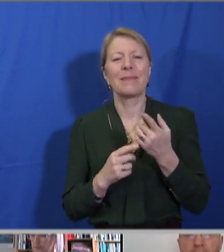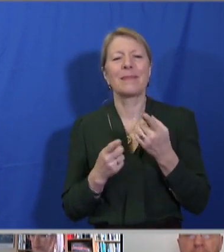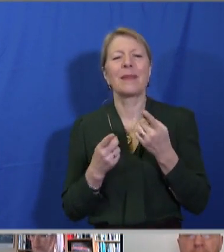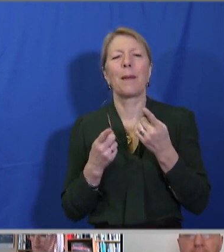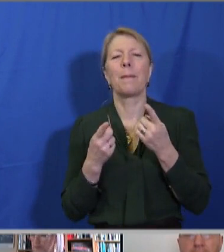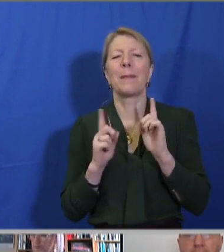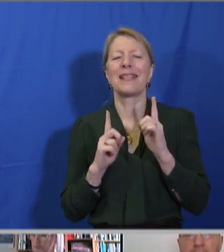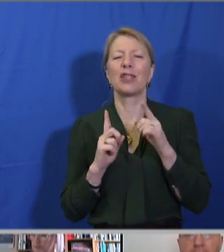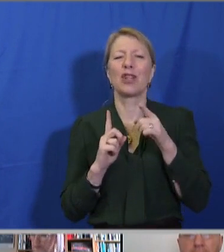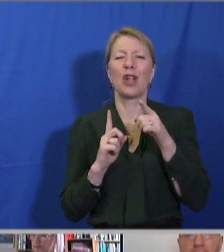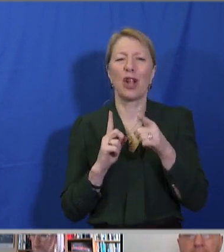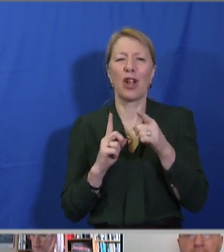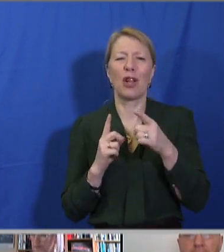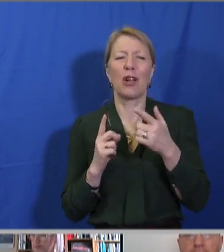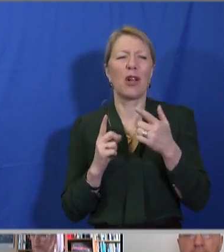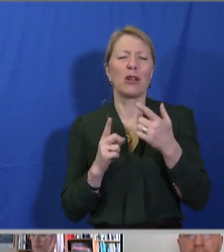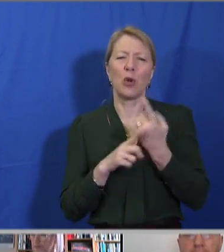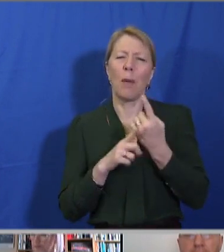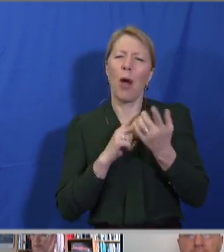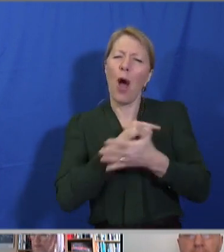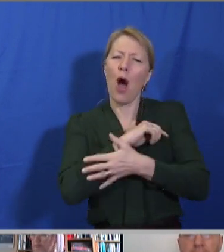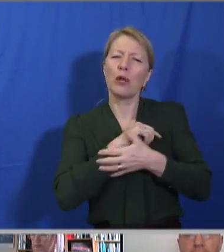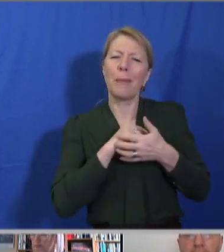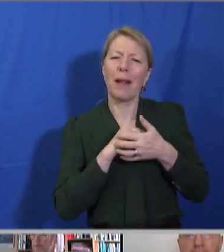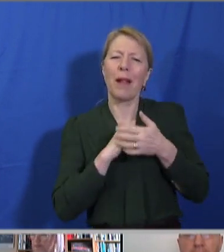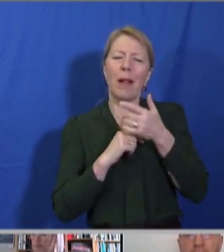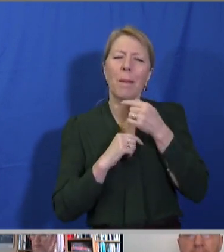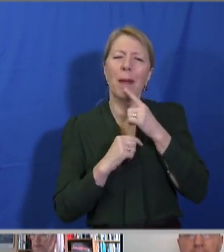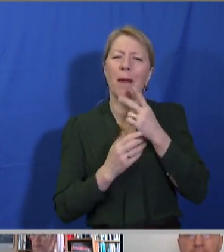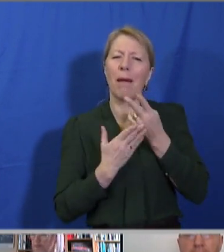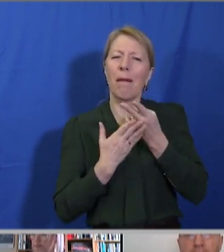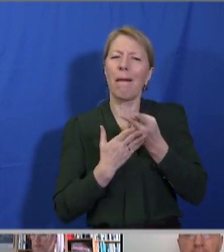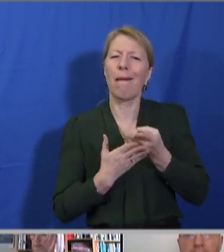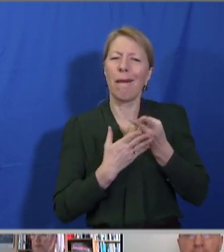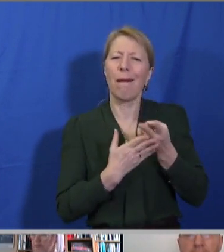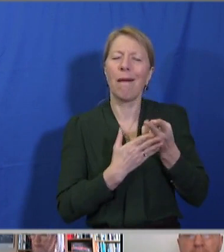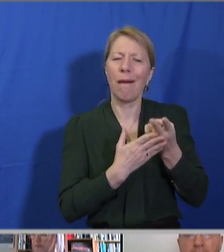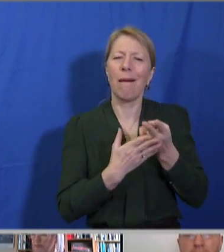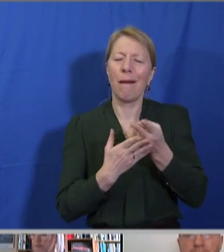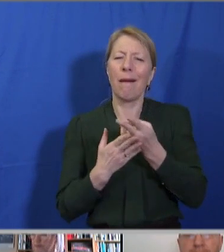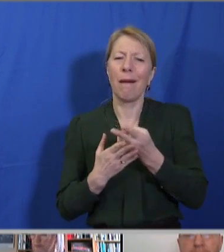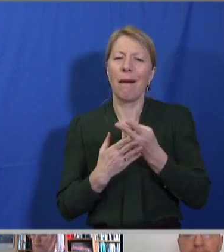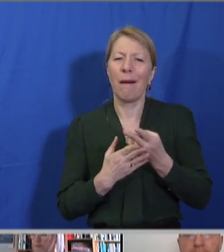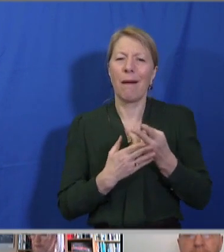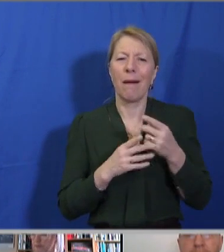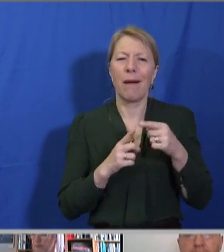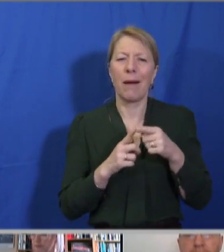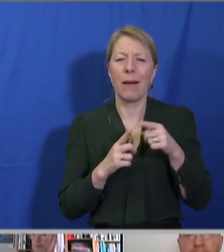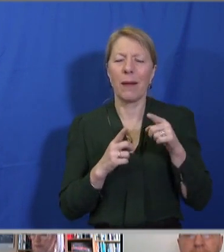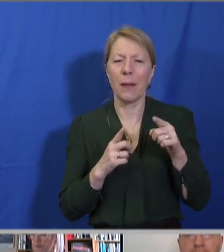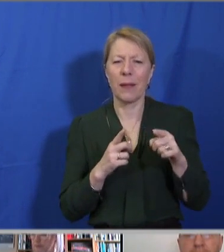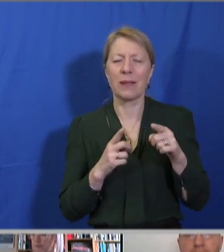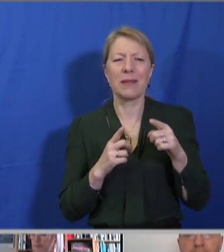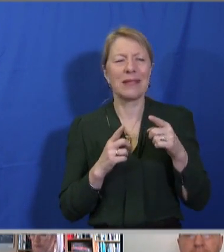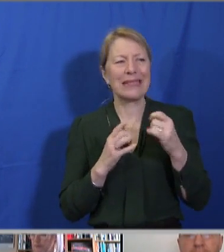terms of being an inpatient, very few hospital beds have overhead hoists. If you need to be able to be hoisted onto a CT scanner, that can be